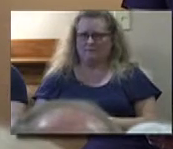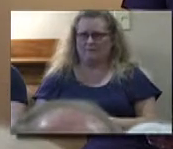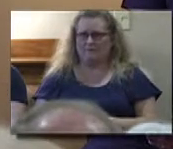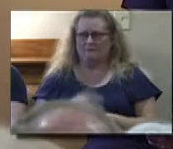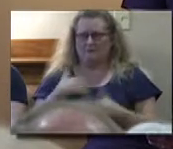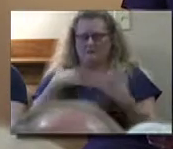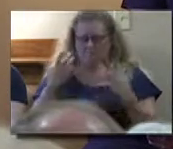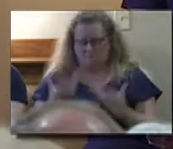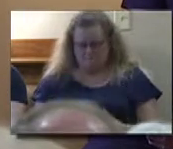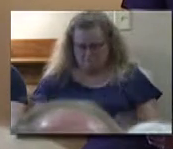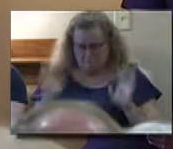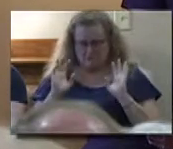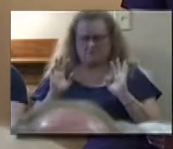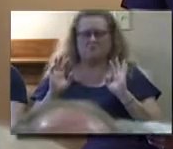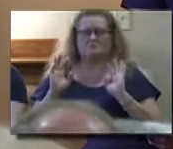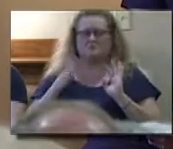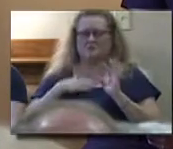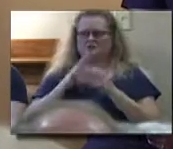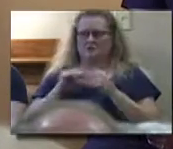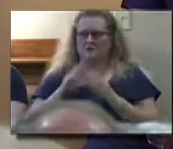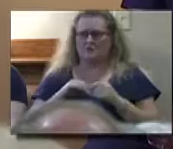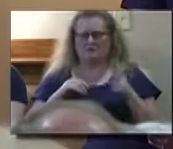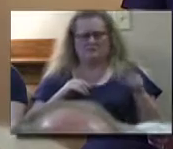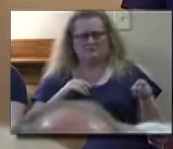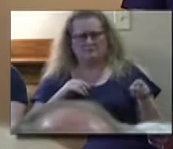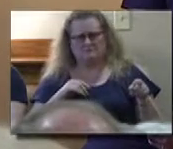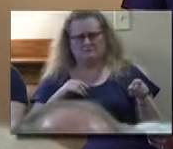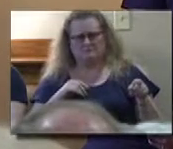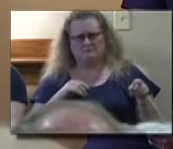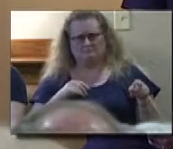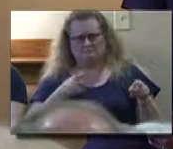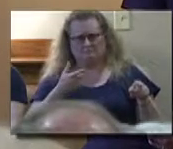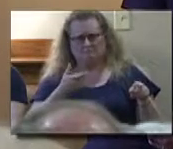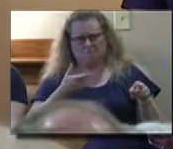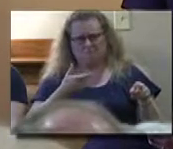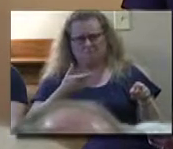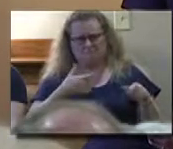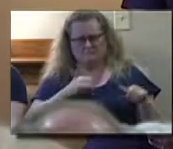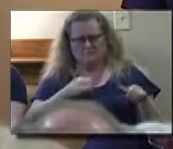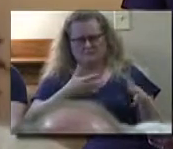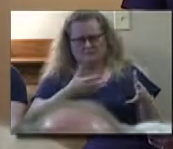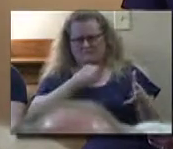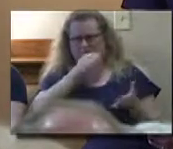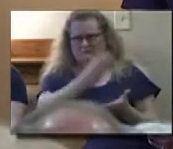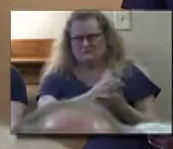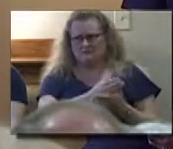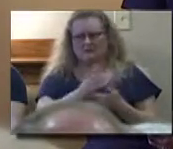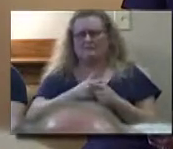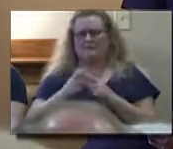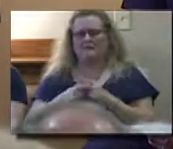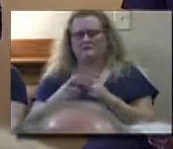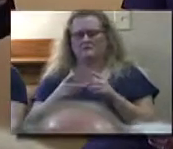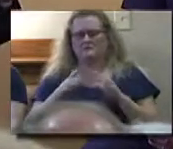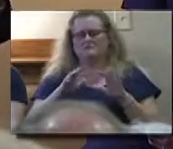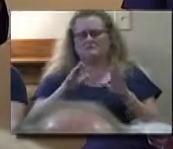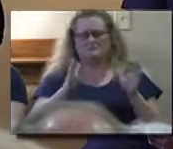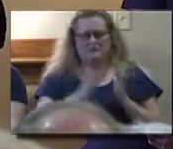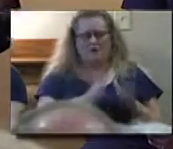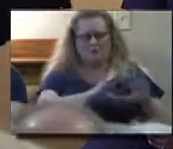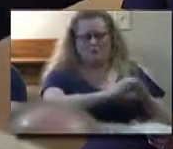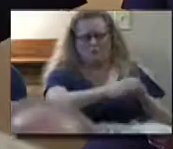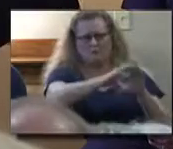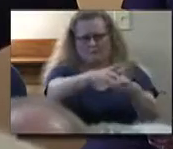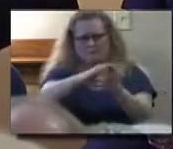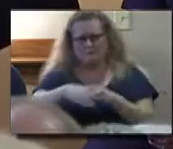I finished. She never quite finished. And then we broke up into small groups, which is how the program